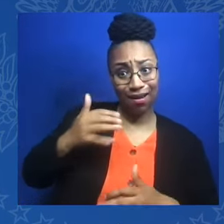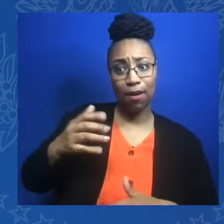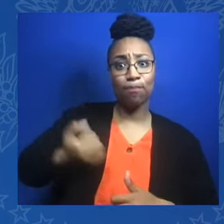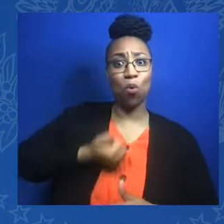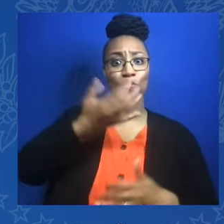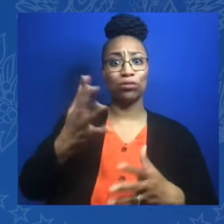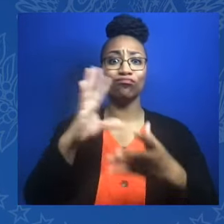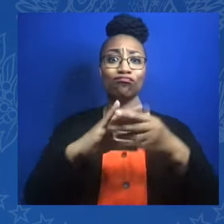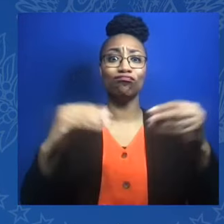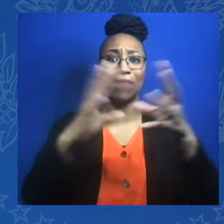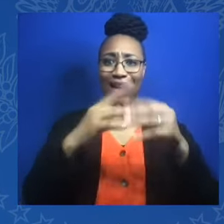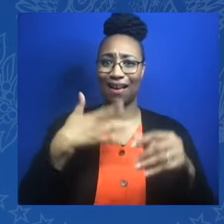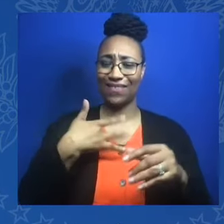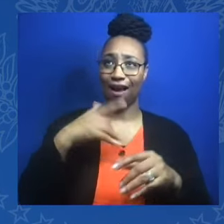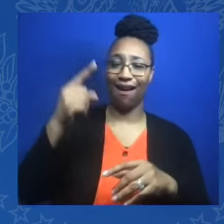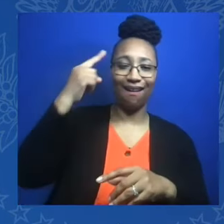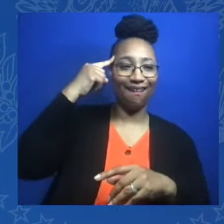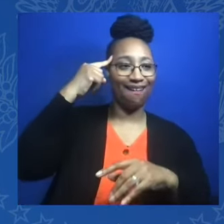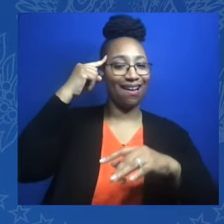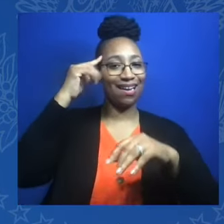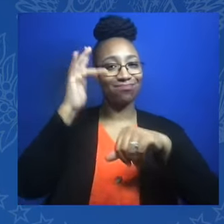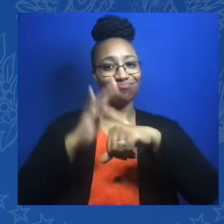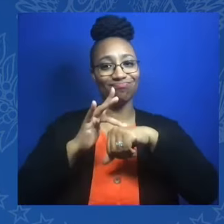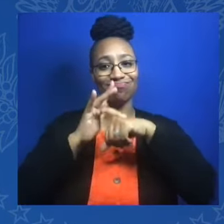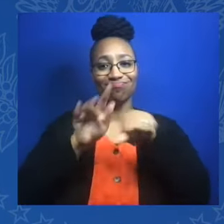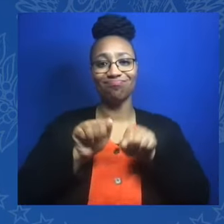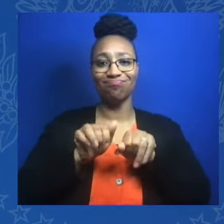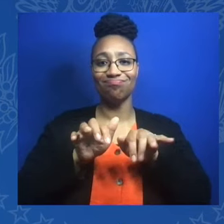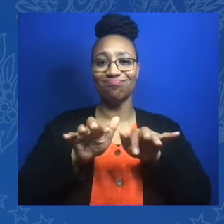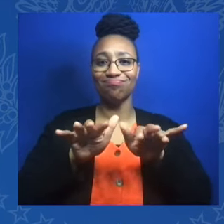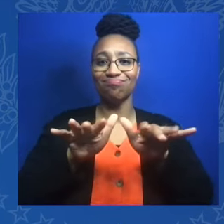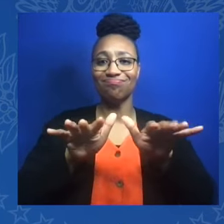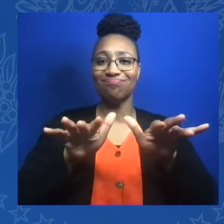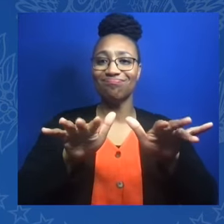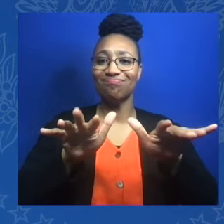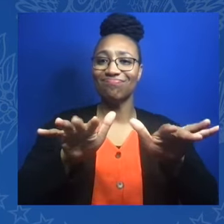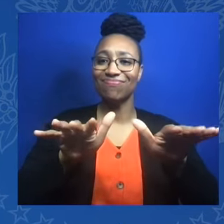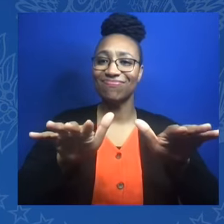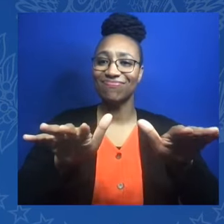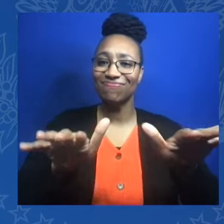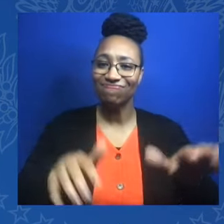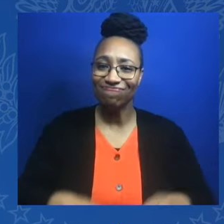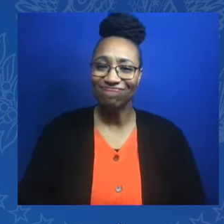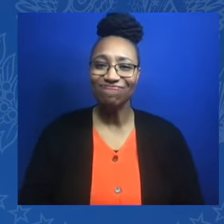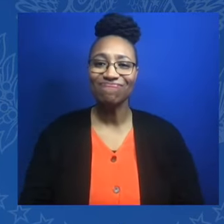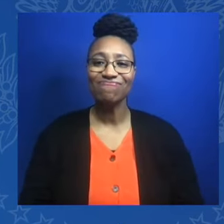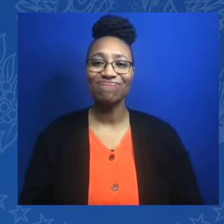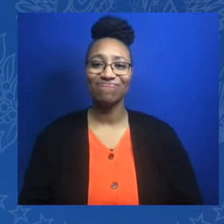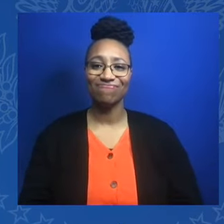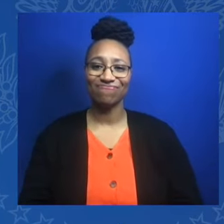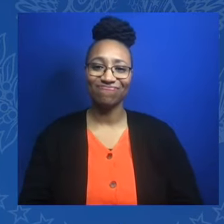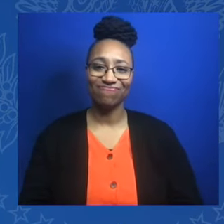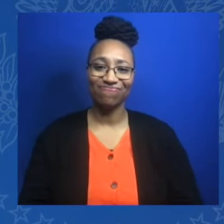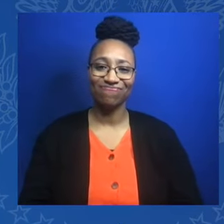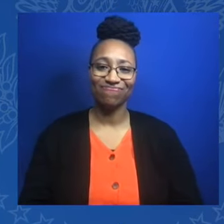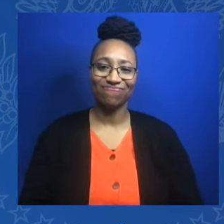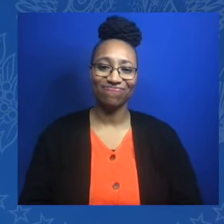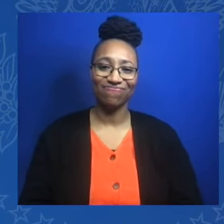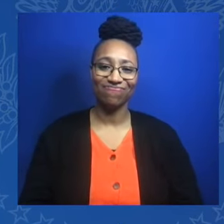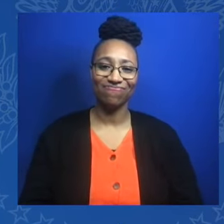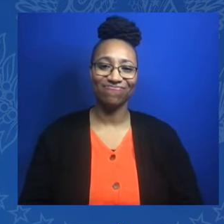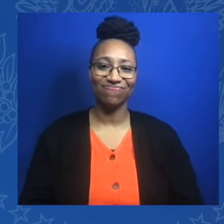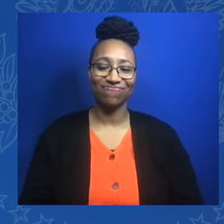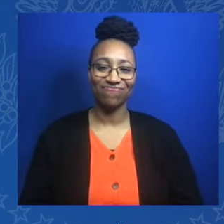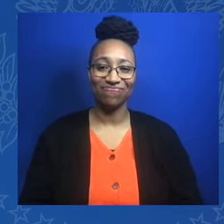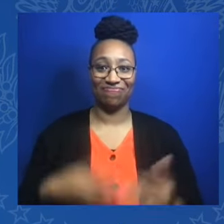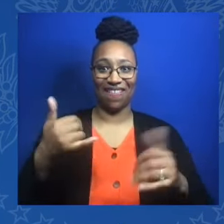it, to you from failing hands, we throw the torch